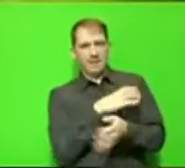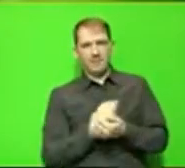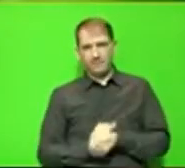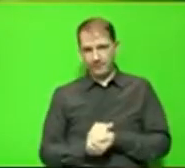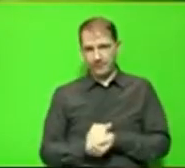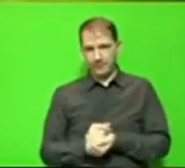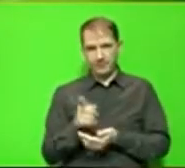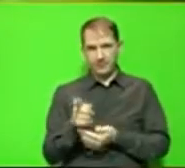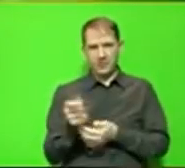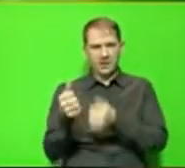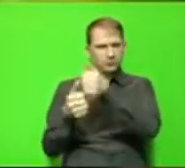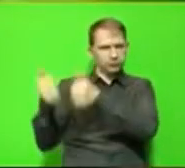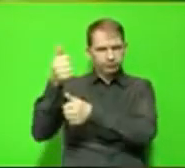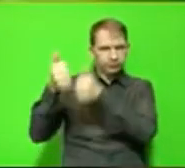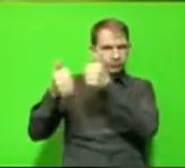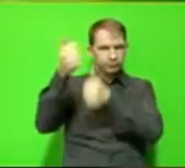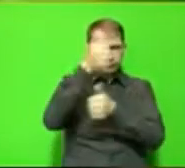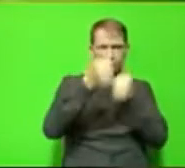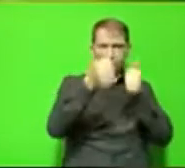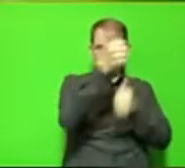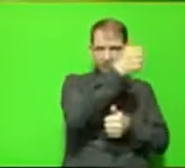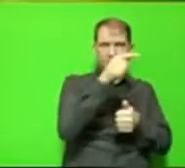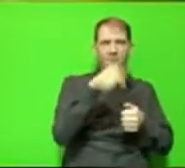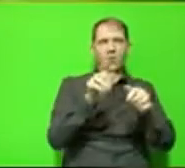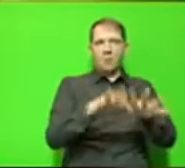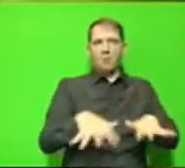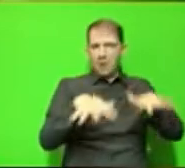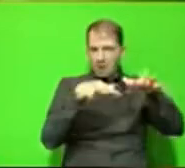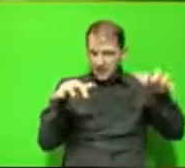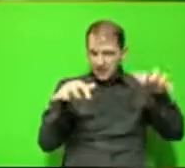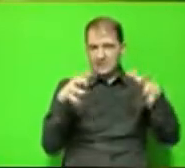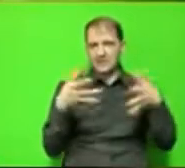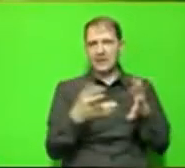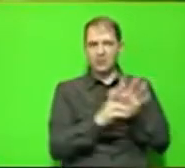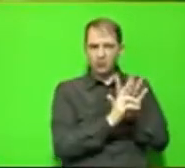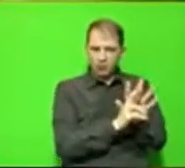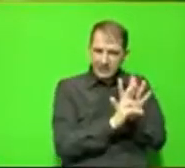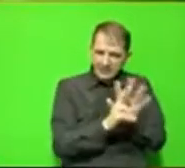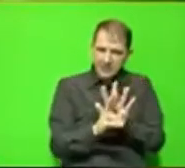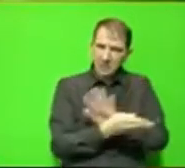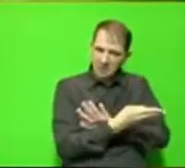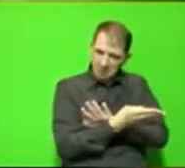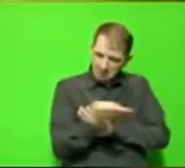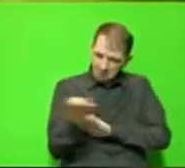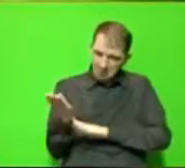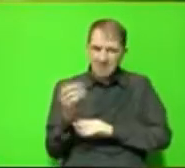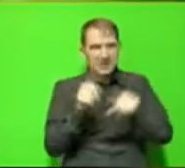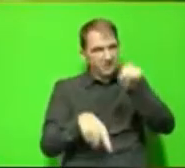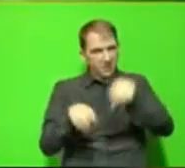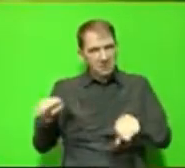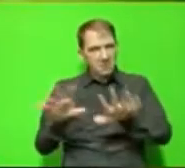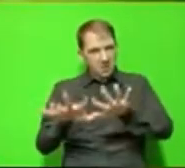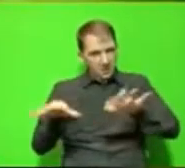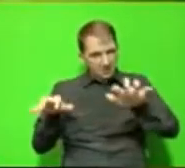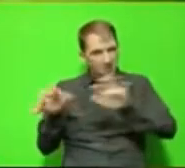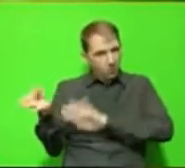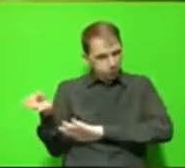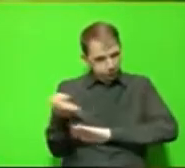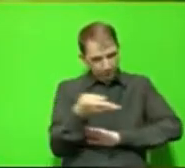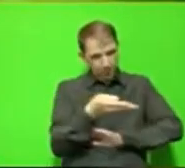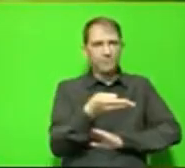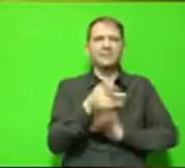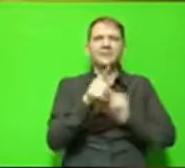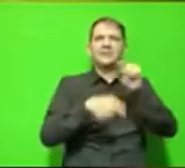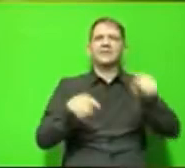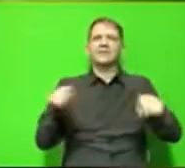presiding officers of the South African Parliament and parliaments represented here today, leaders of delegations of